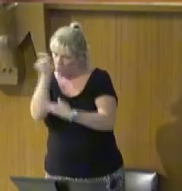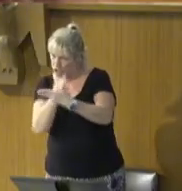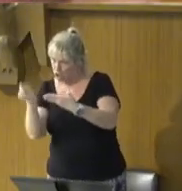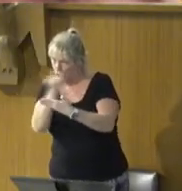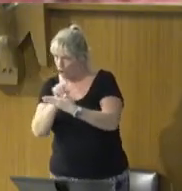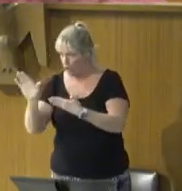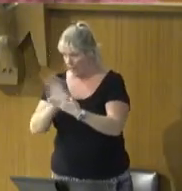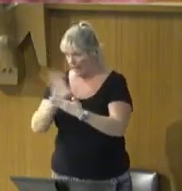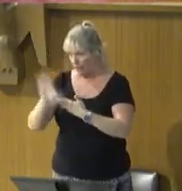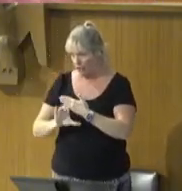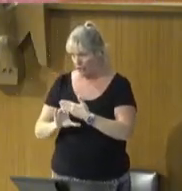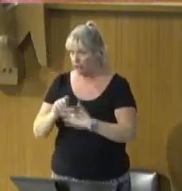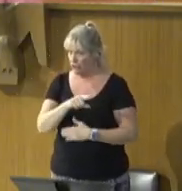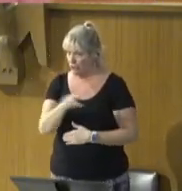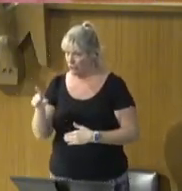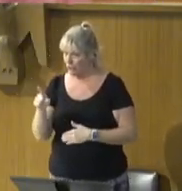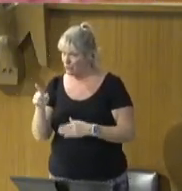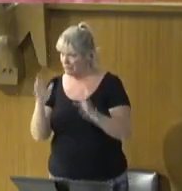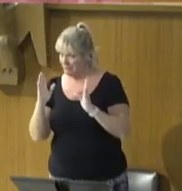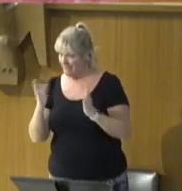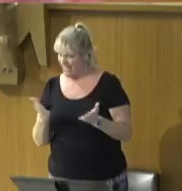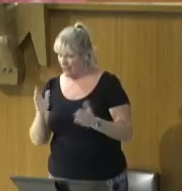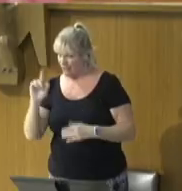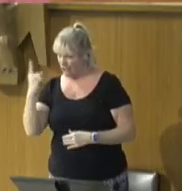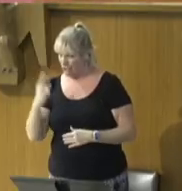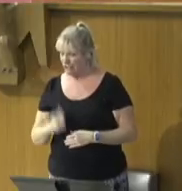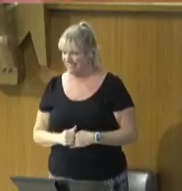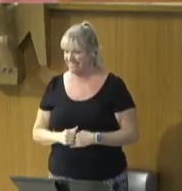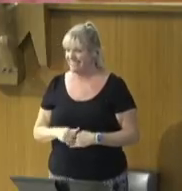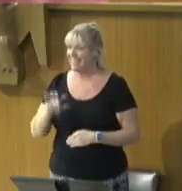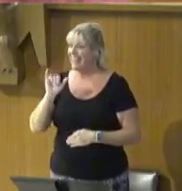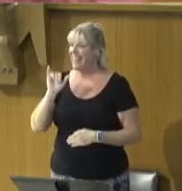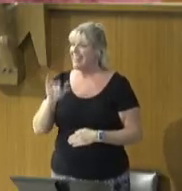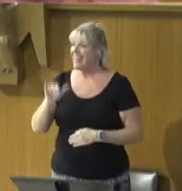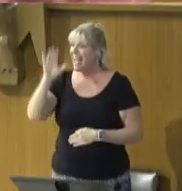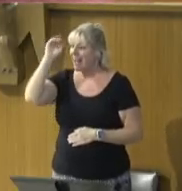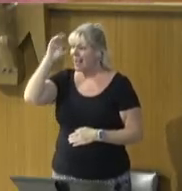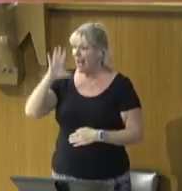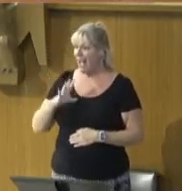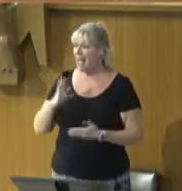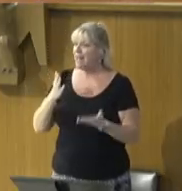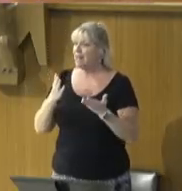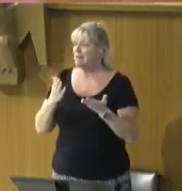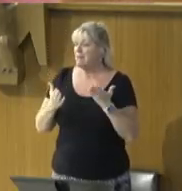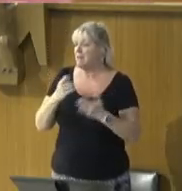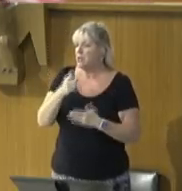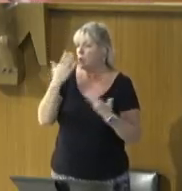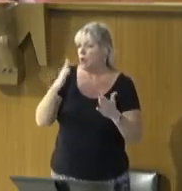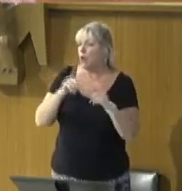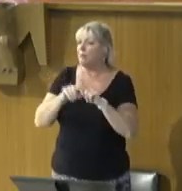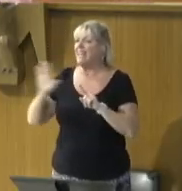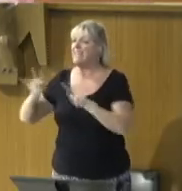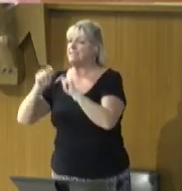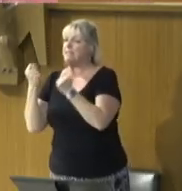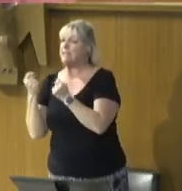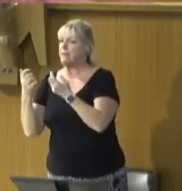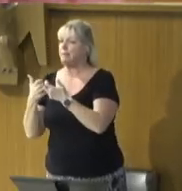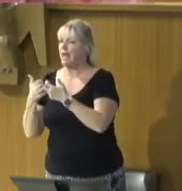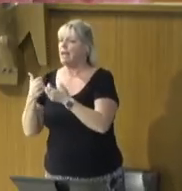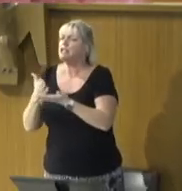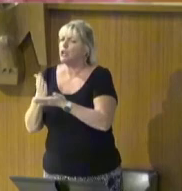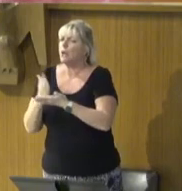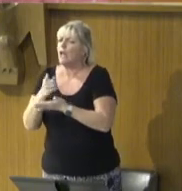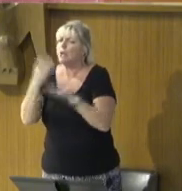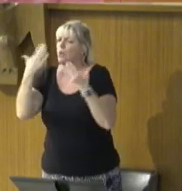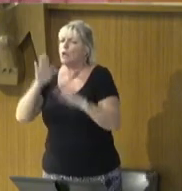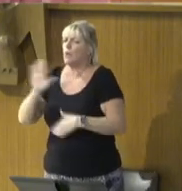here, okay? And if you don't know Patrick, then maybe you know one of his teammates. And it's okay if you don't know his name either.